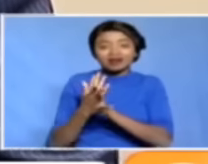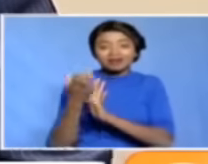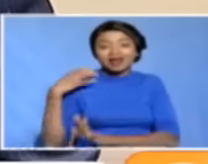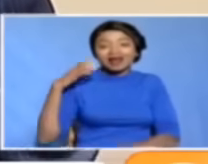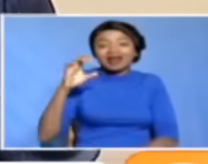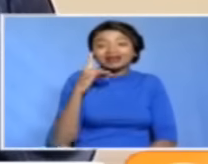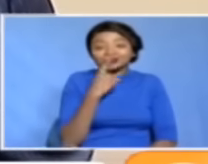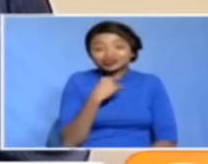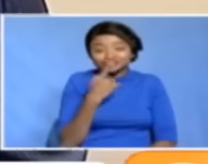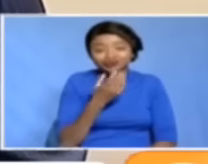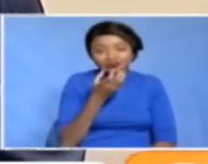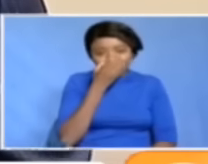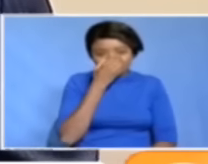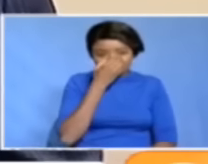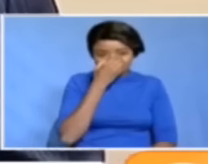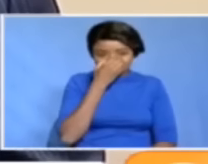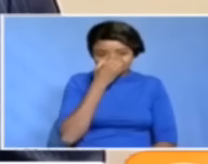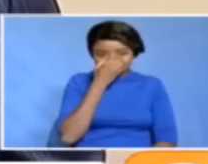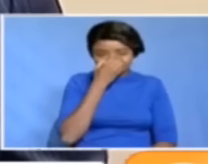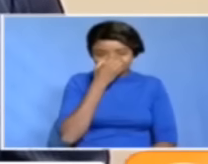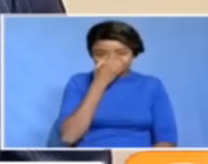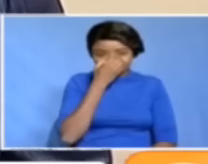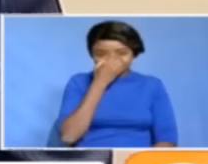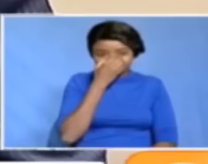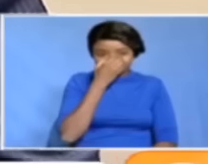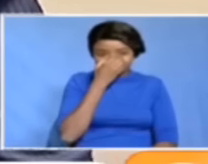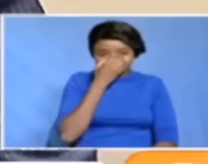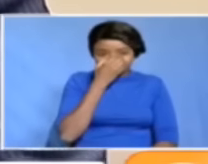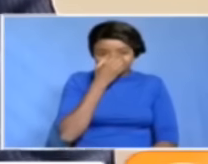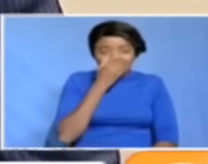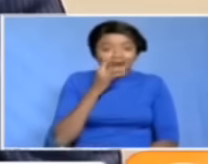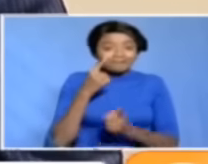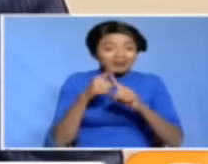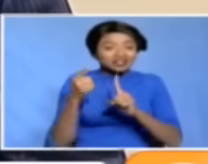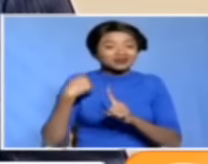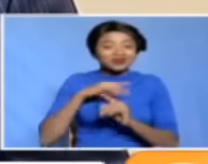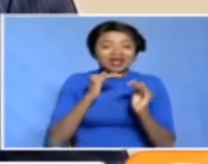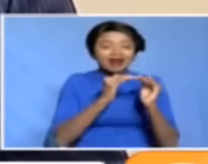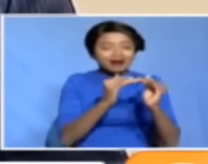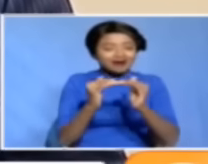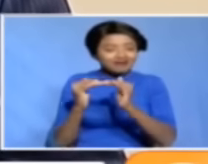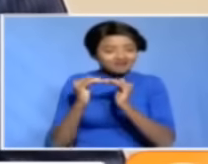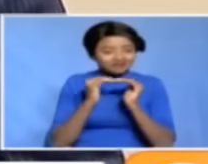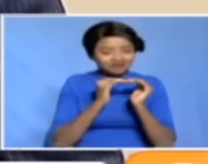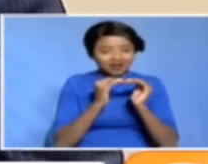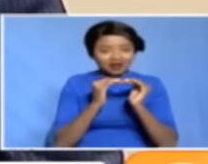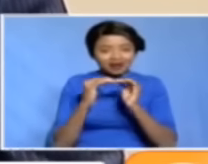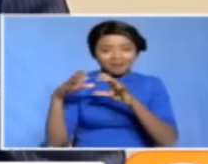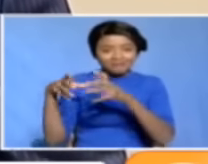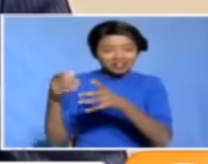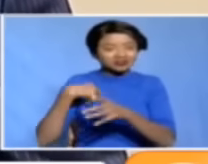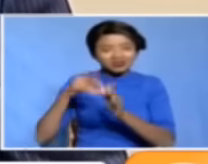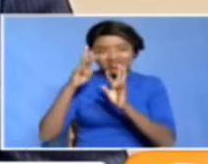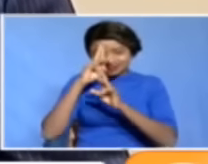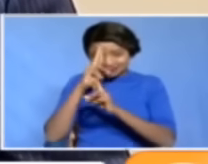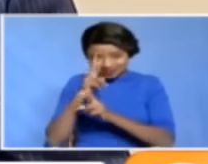is William Ruto. But we are a very democratic party, and we respect our constitution. If